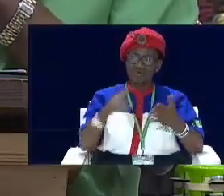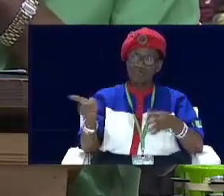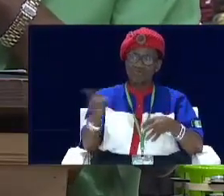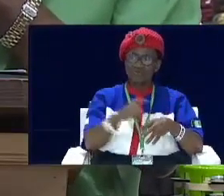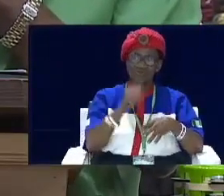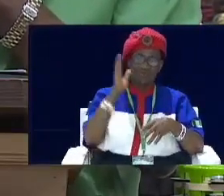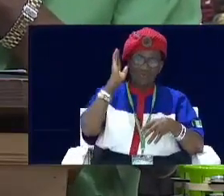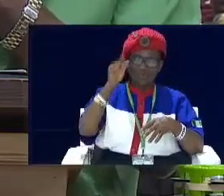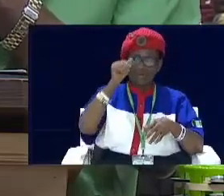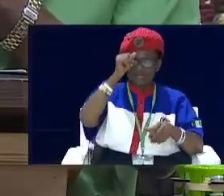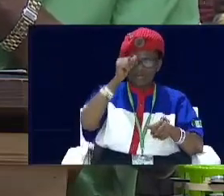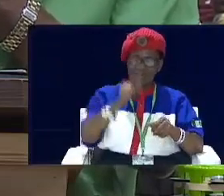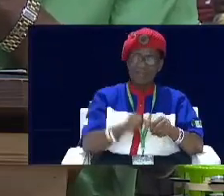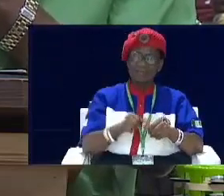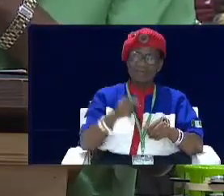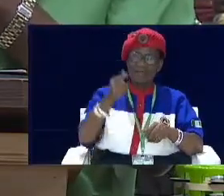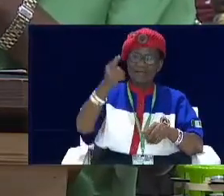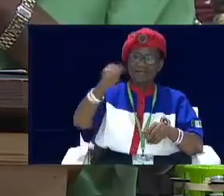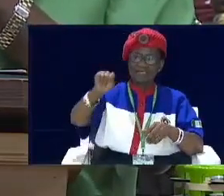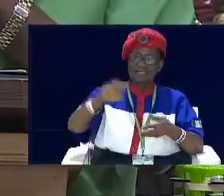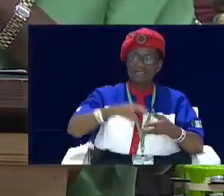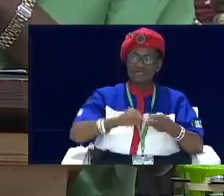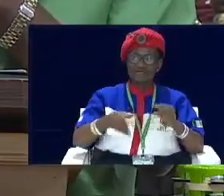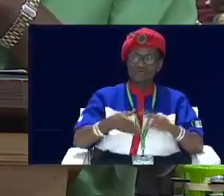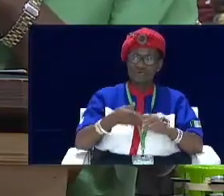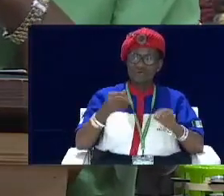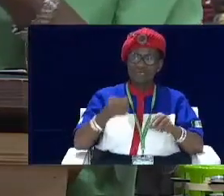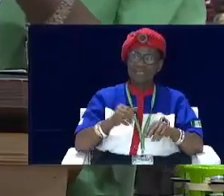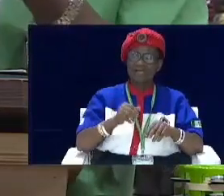story. Of a young man.